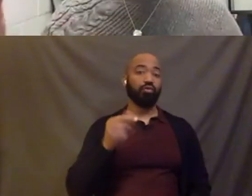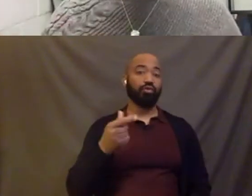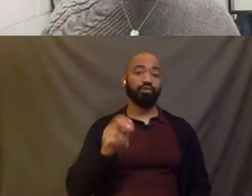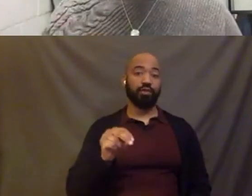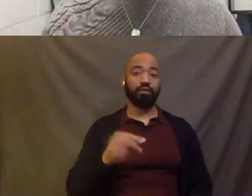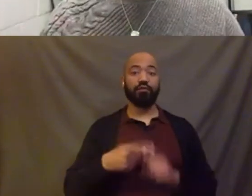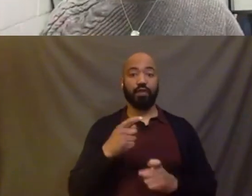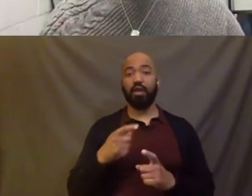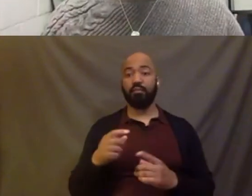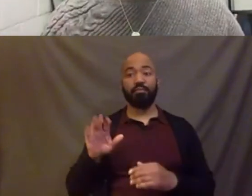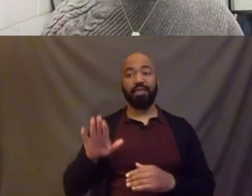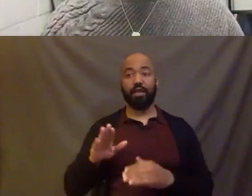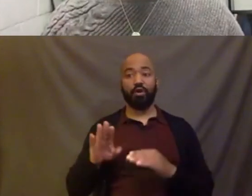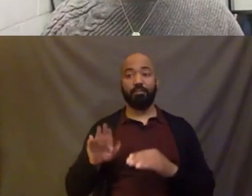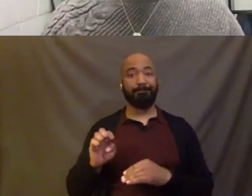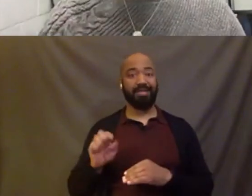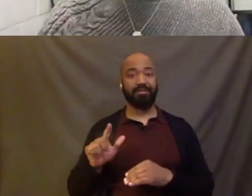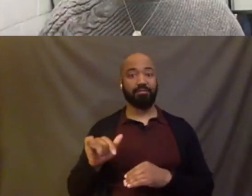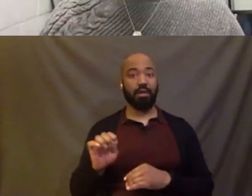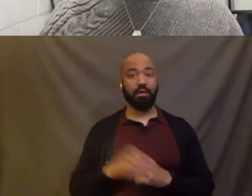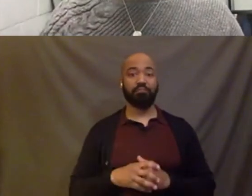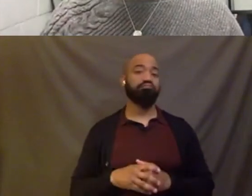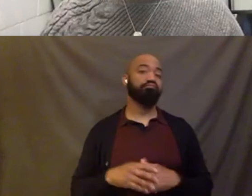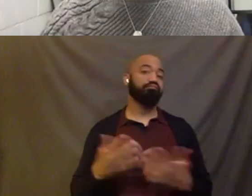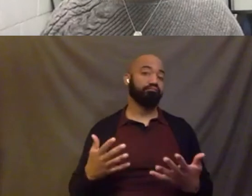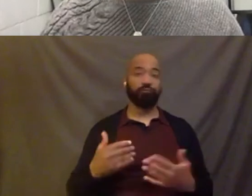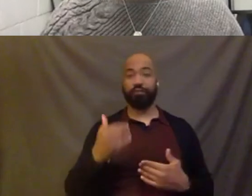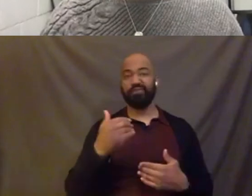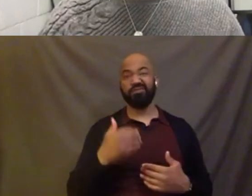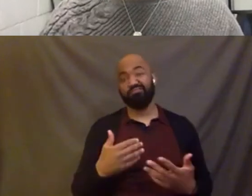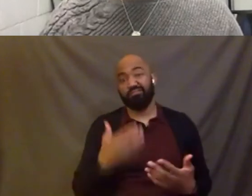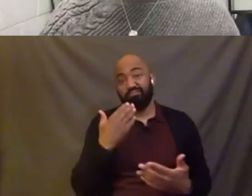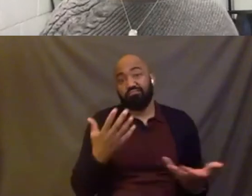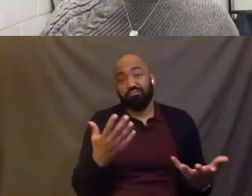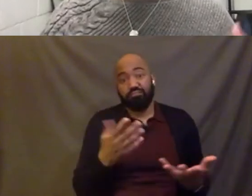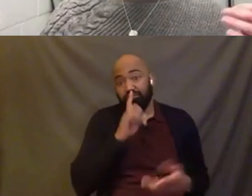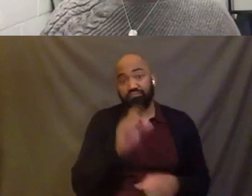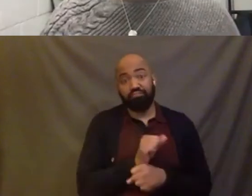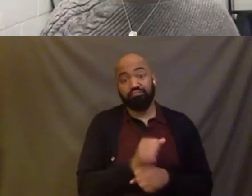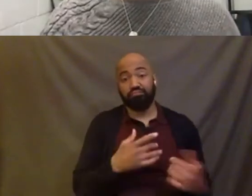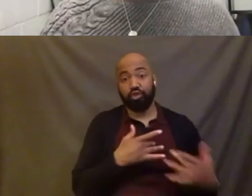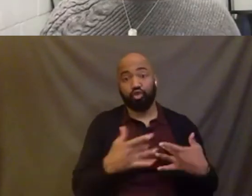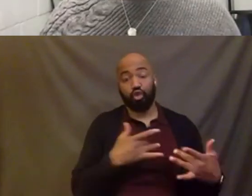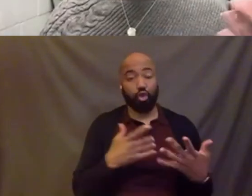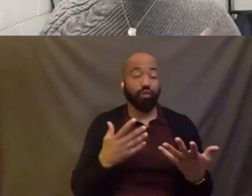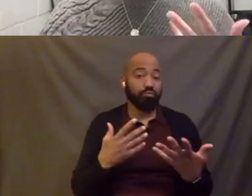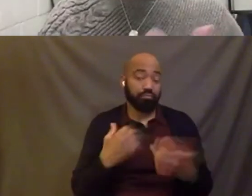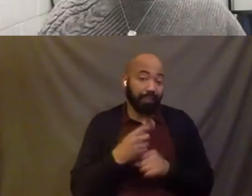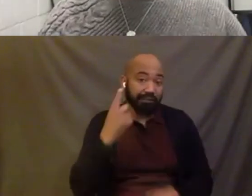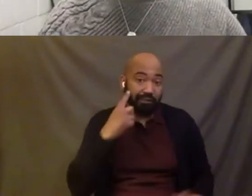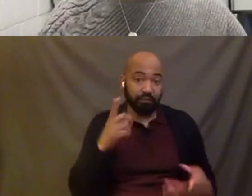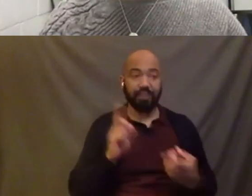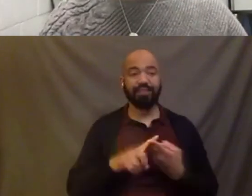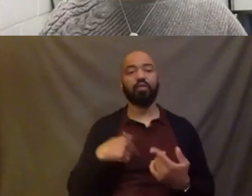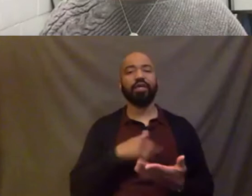from their baseline, I think that it's a legitimate concern. It really is. And until we know more, when